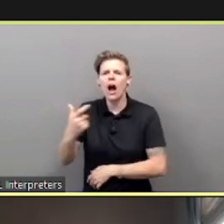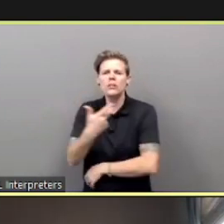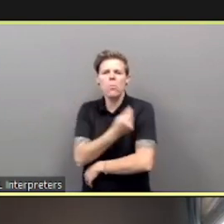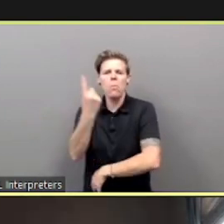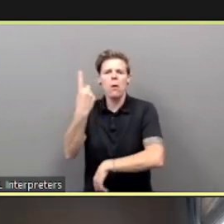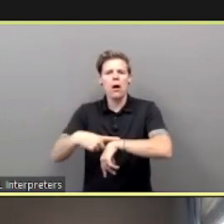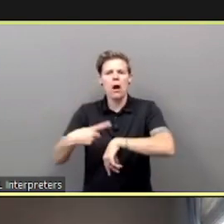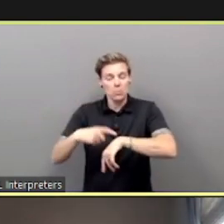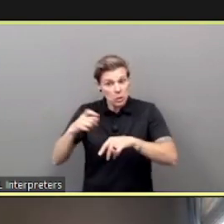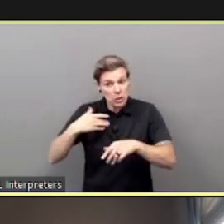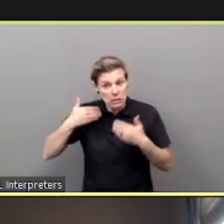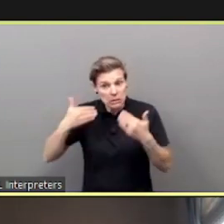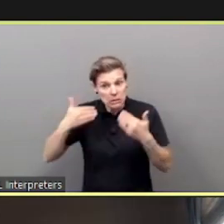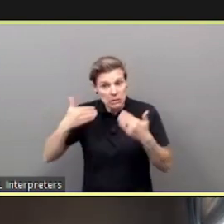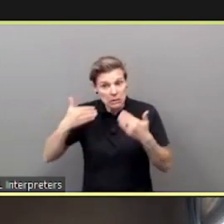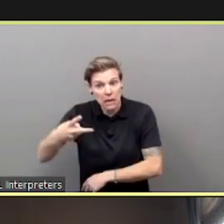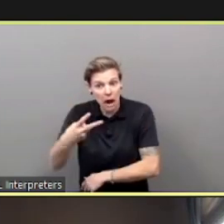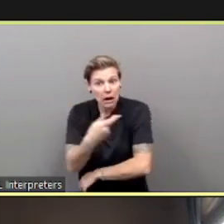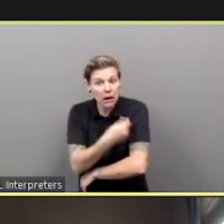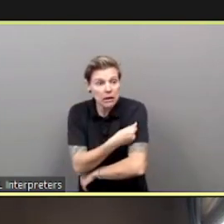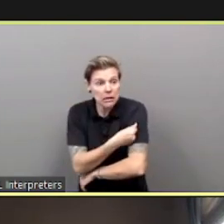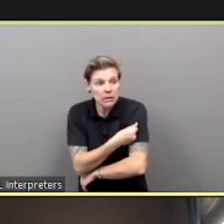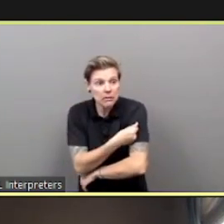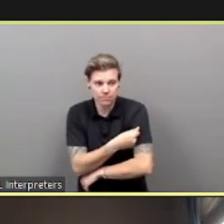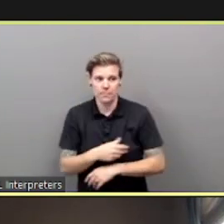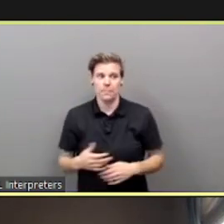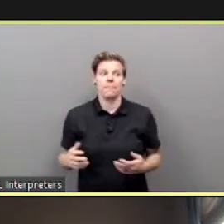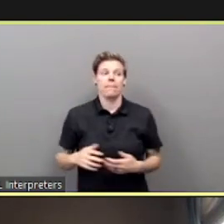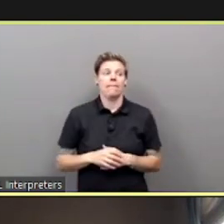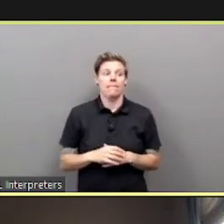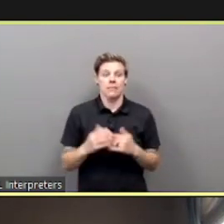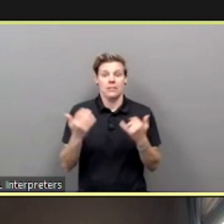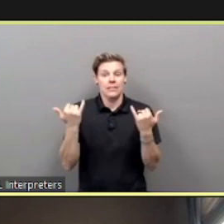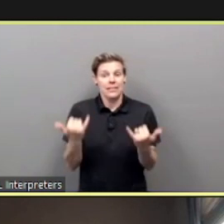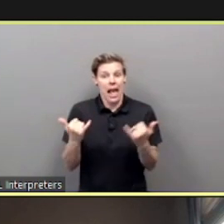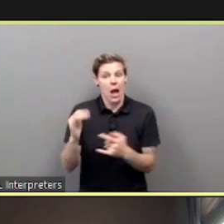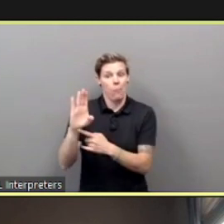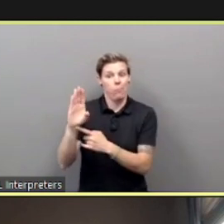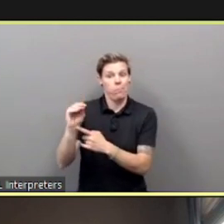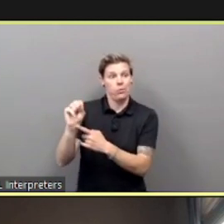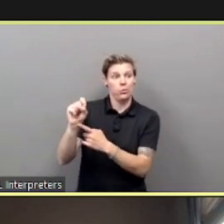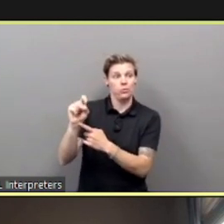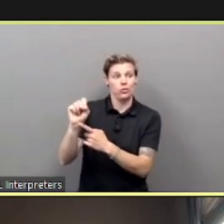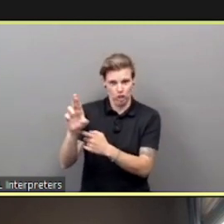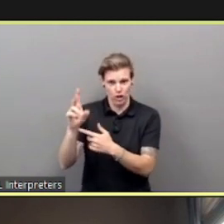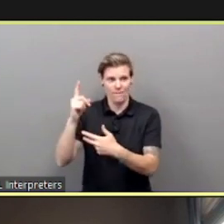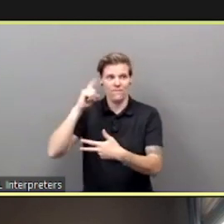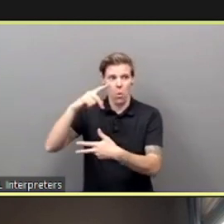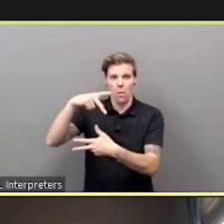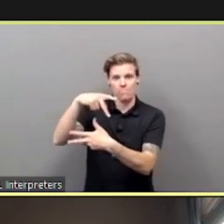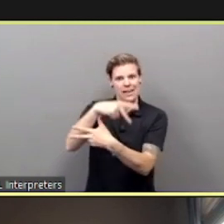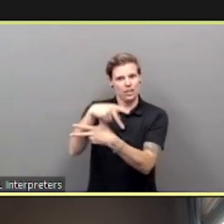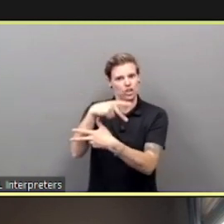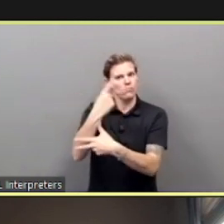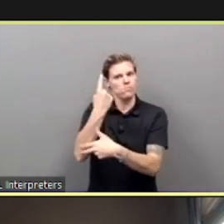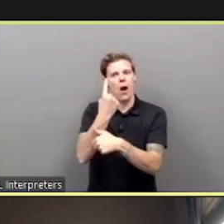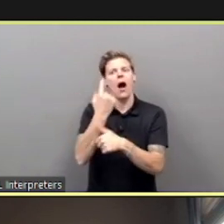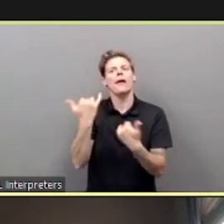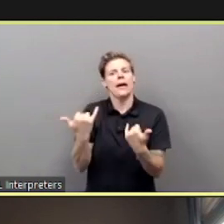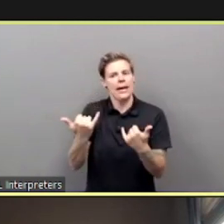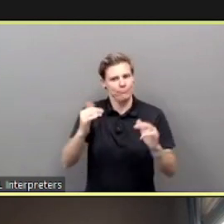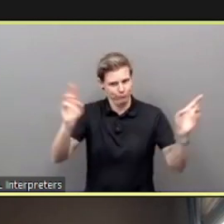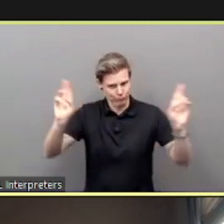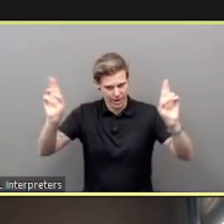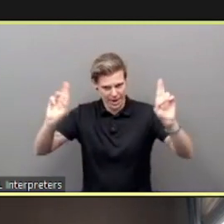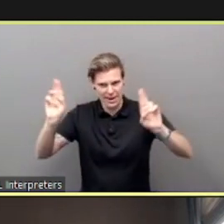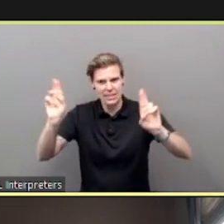just for Pfizer. Next slide. So the early positive results right now, J&J also are,